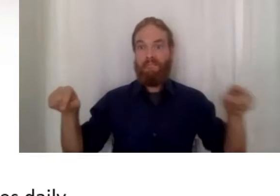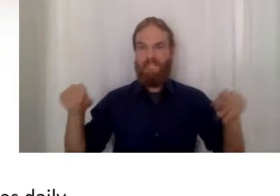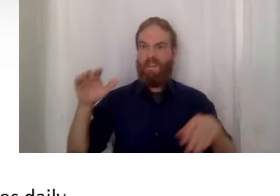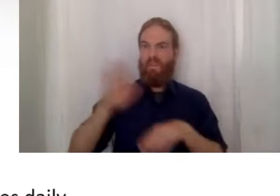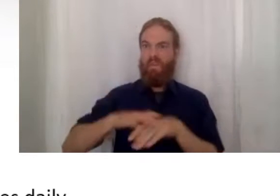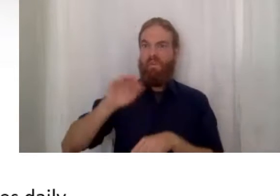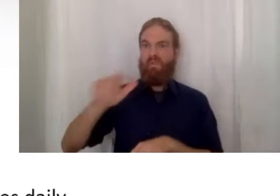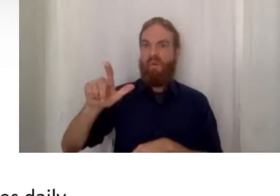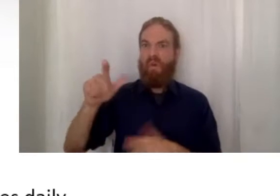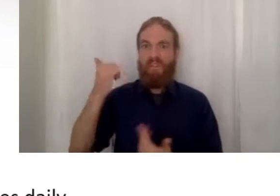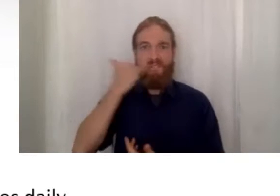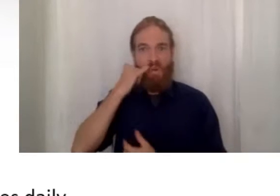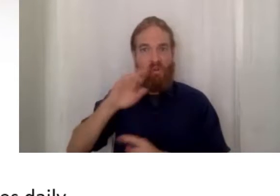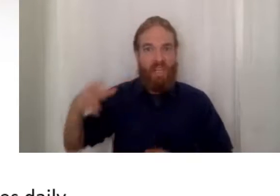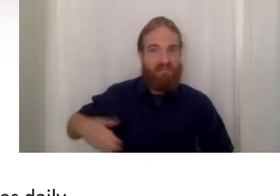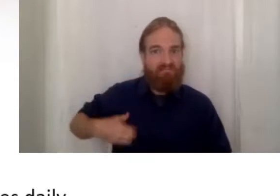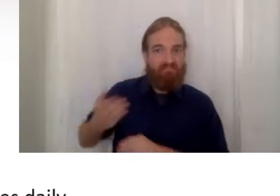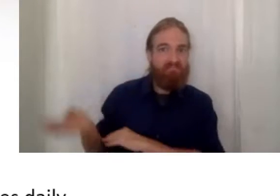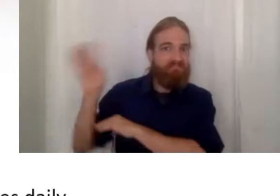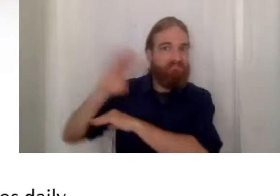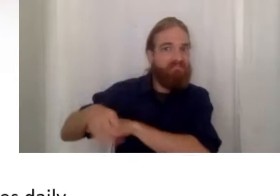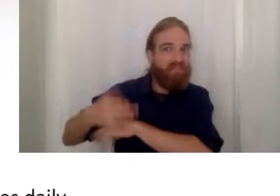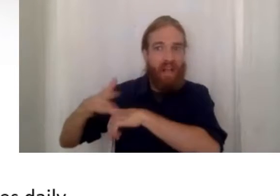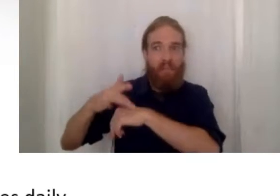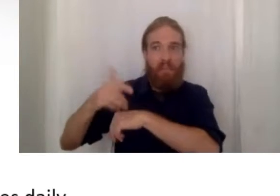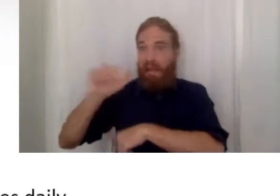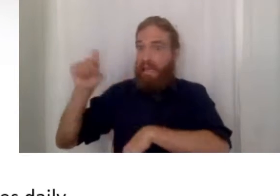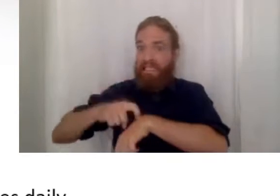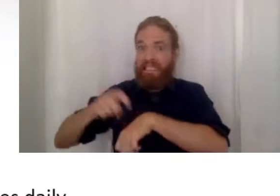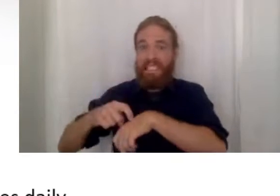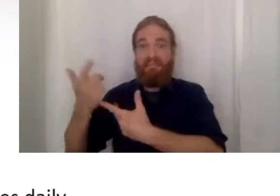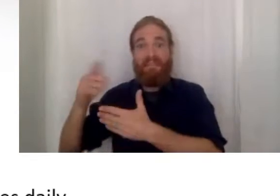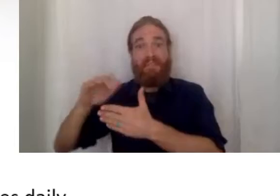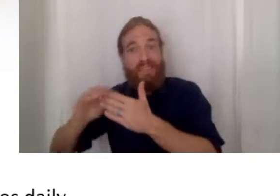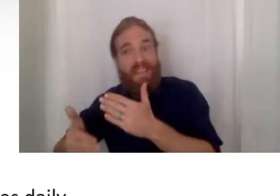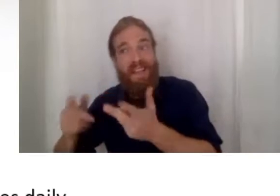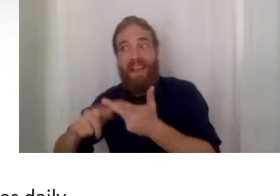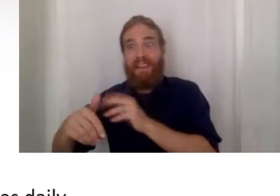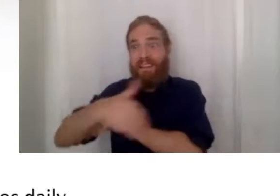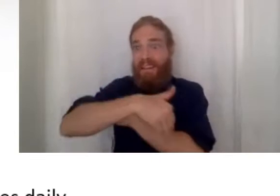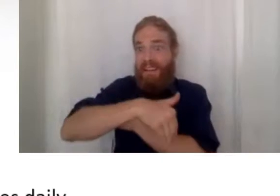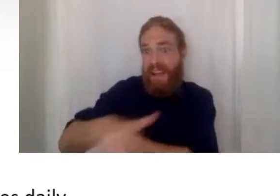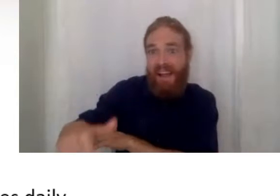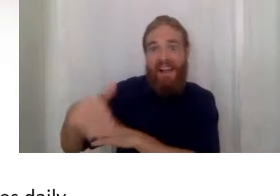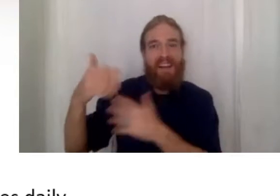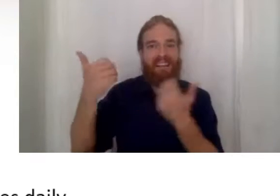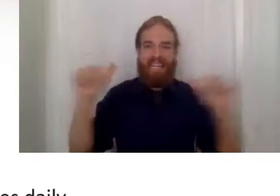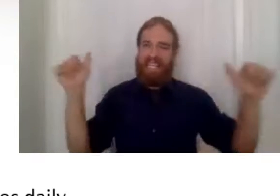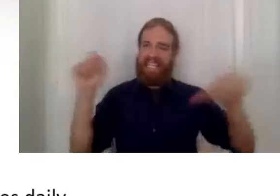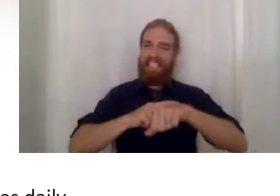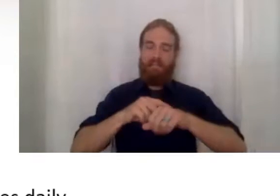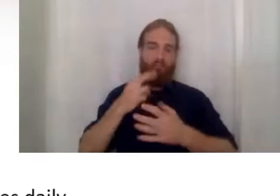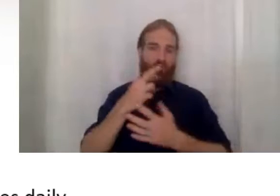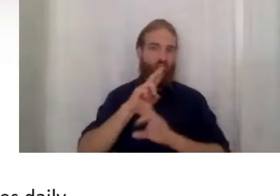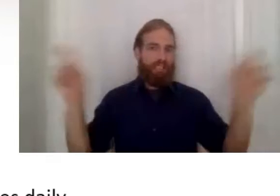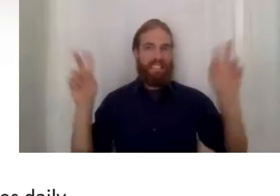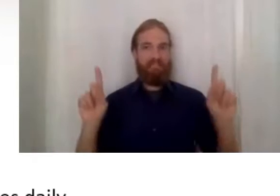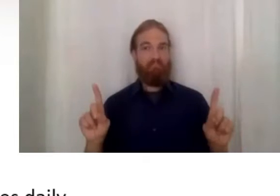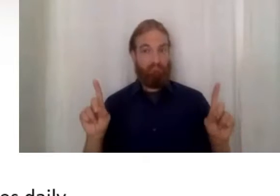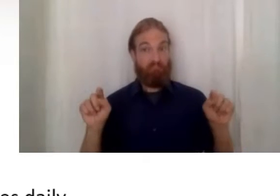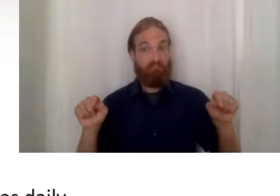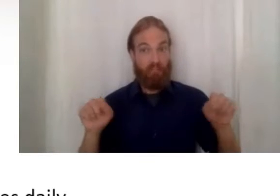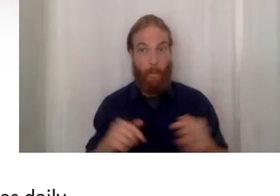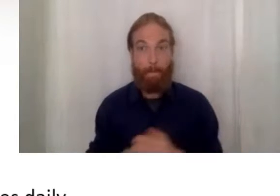We've also returned to staffing a weekend day specifically for schools. So on a Saturday or